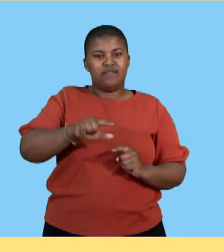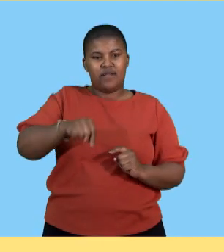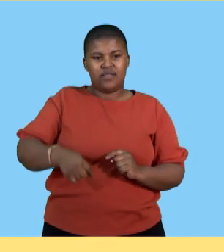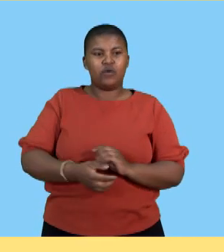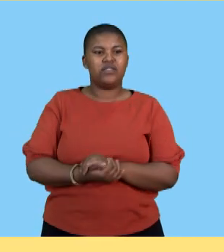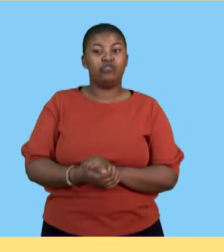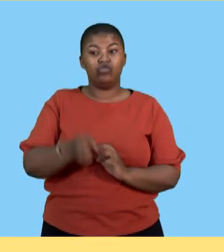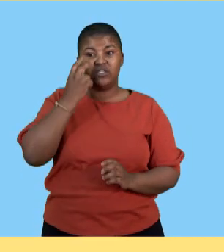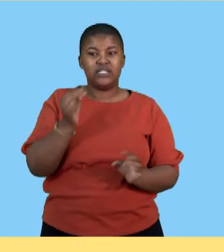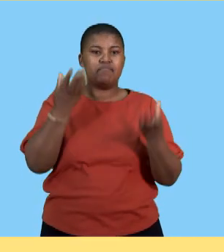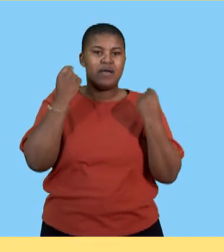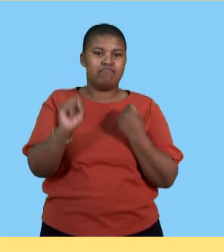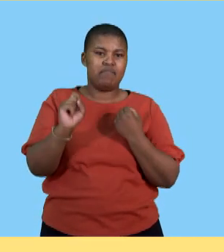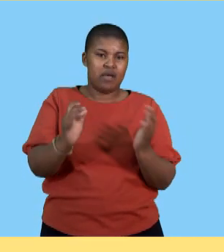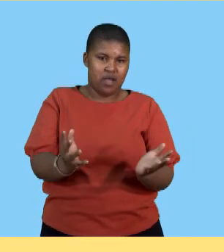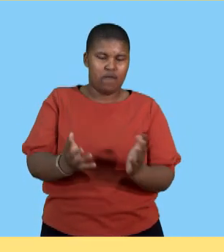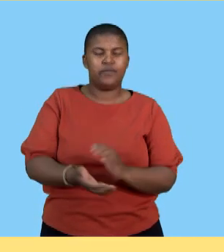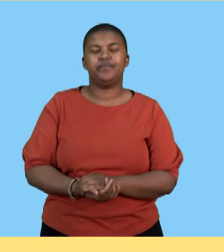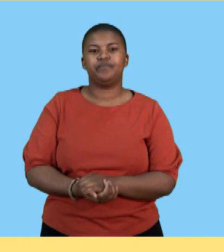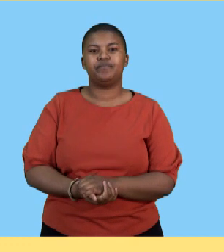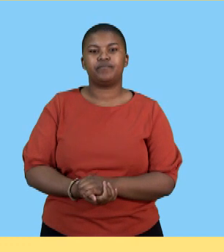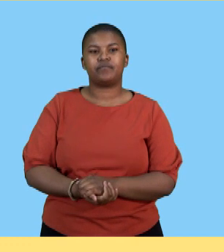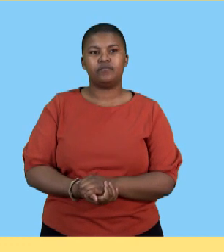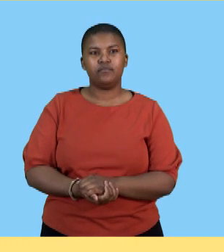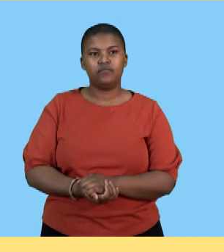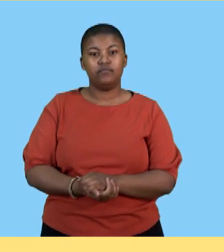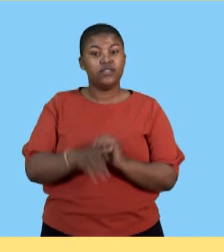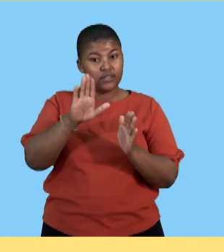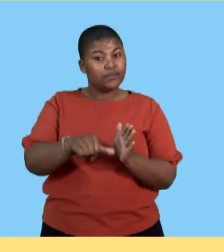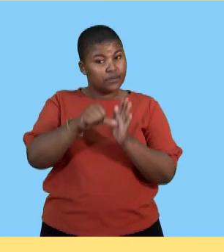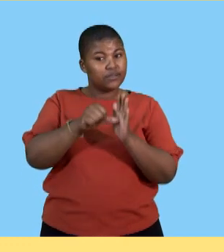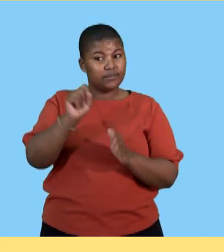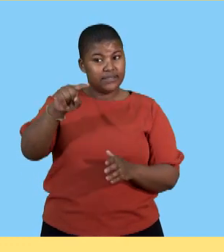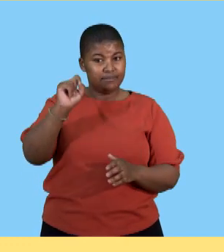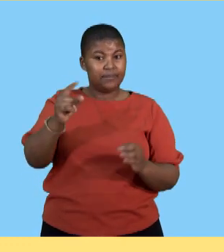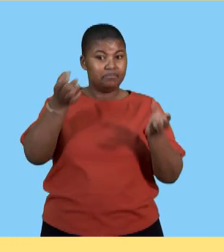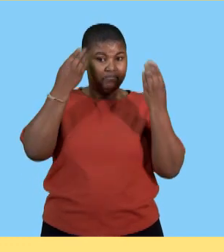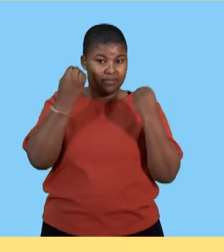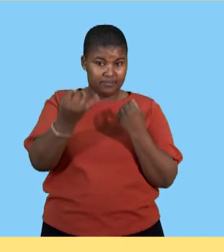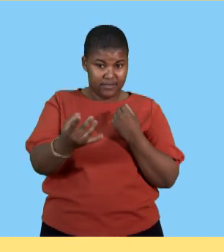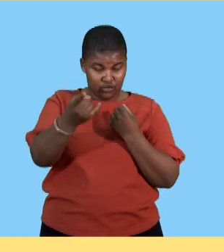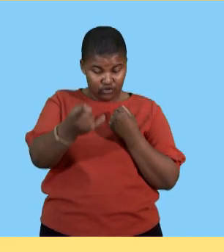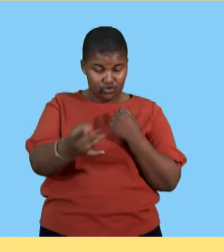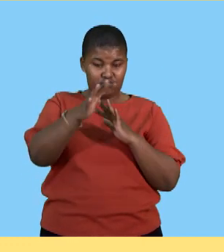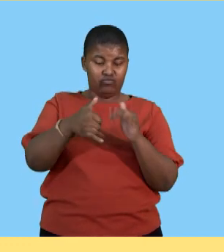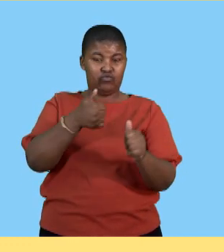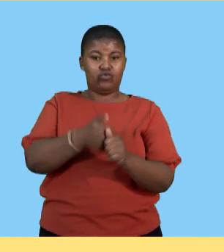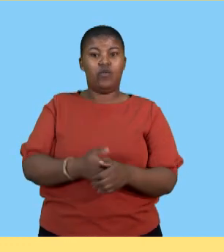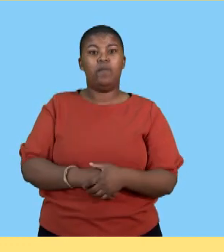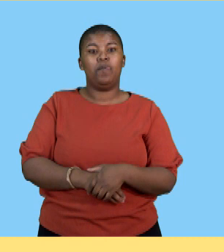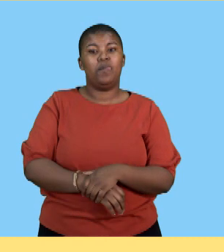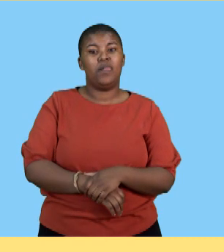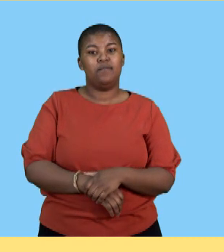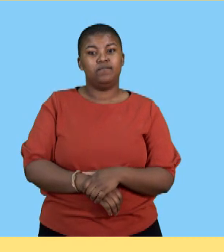27,000. That is how I get my 27,000 there. All right. Very important that you get that amount. If you close this,